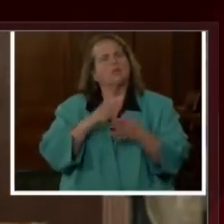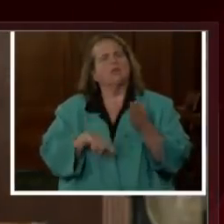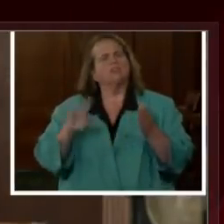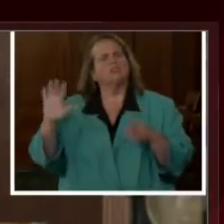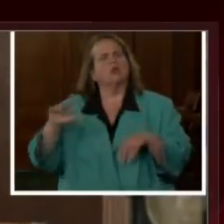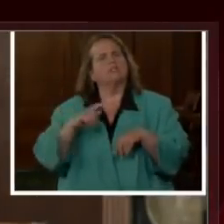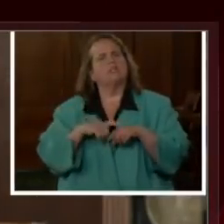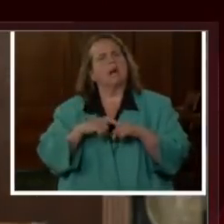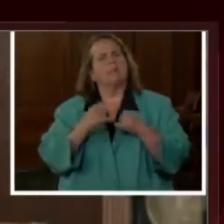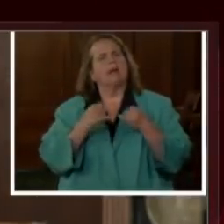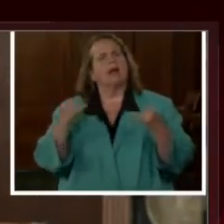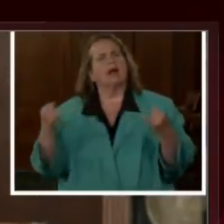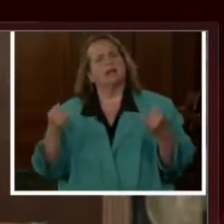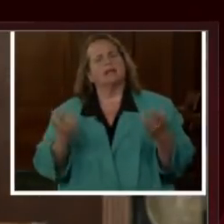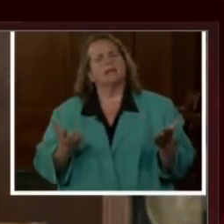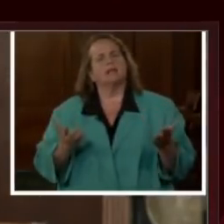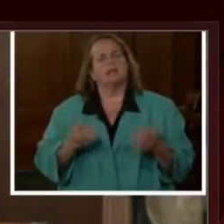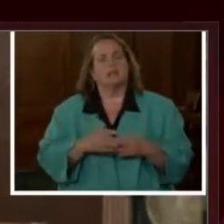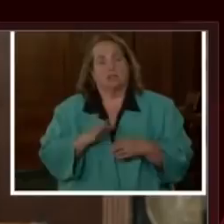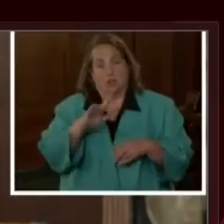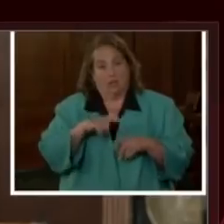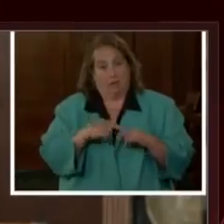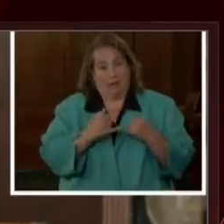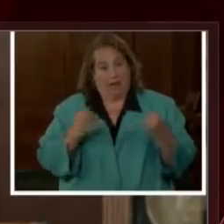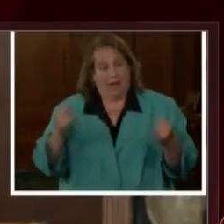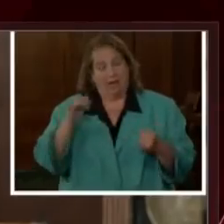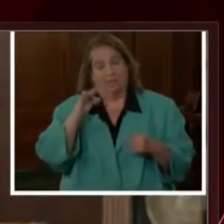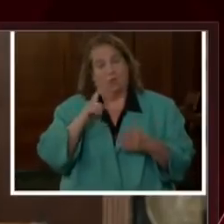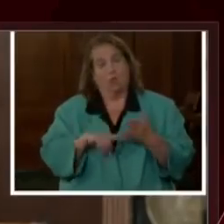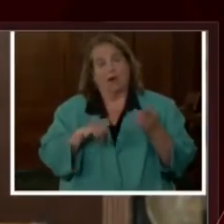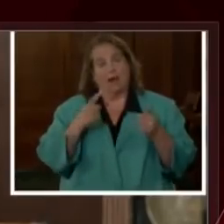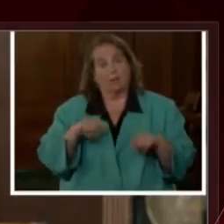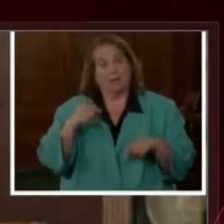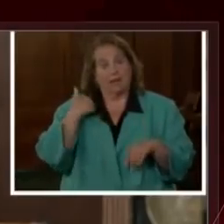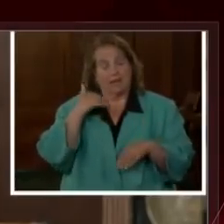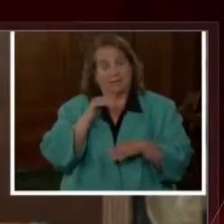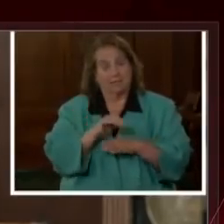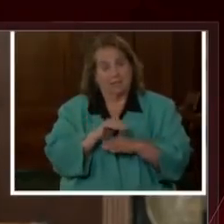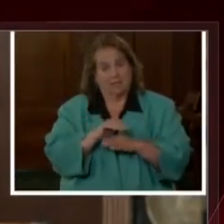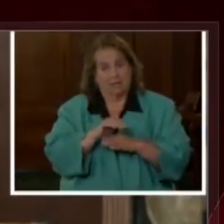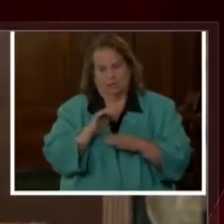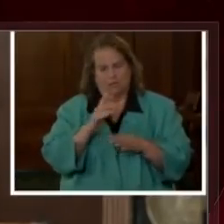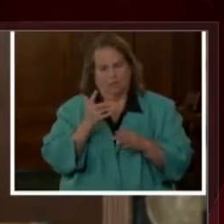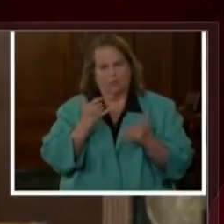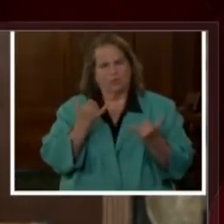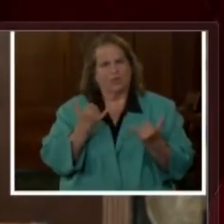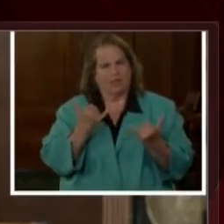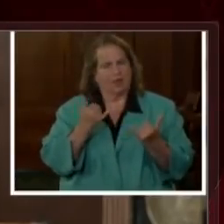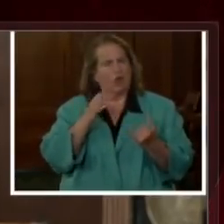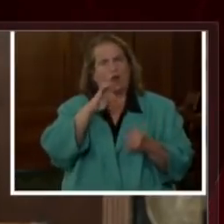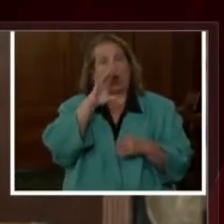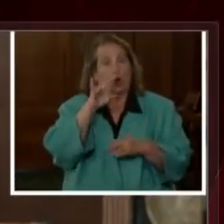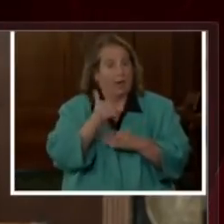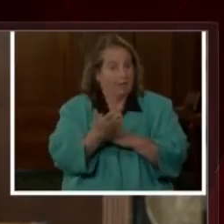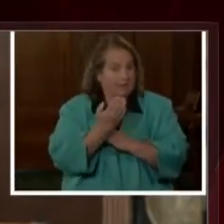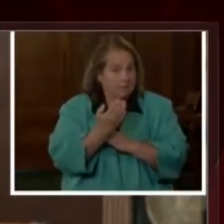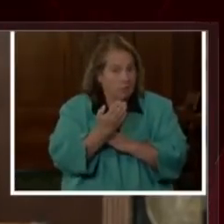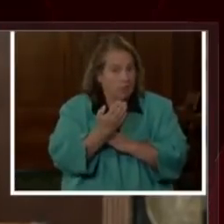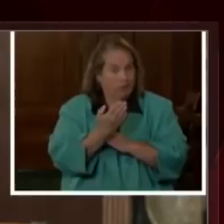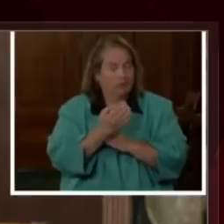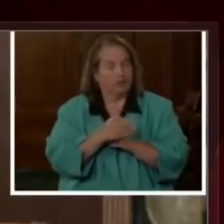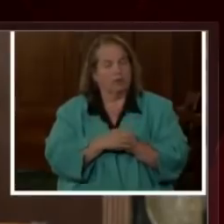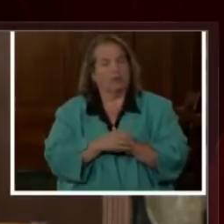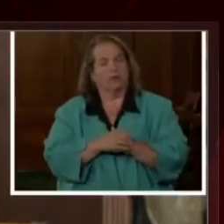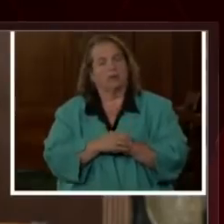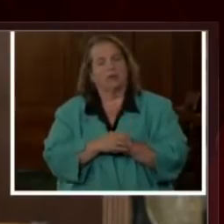know the question is the timeline of the investigation of what happened. You know, I guess it was today, early this morning on the